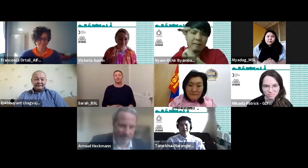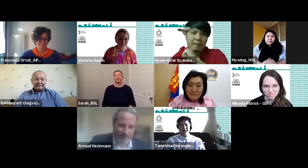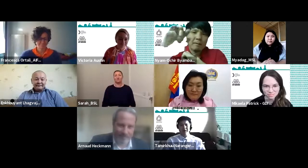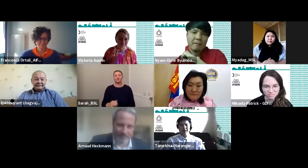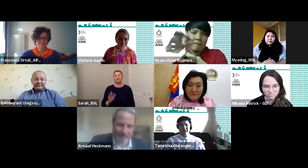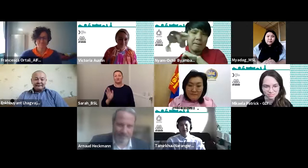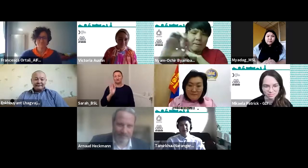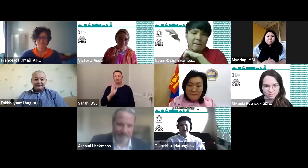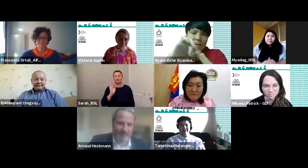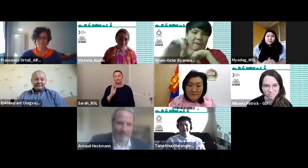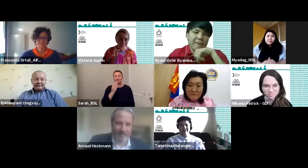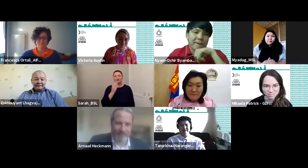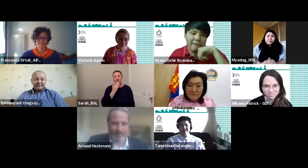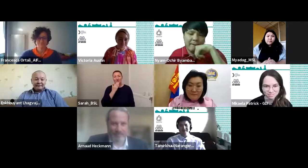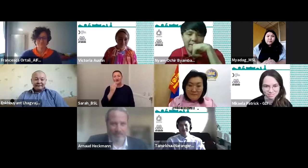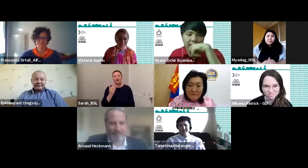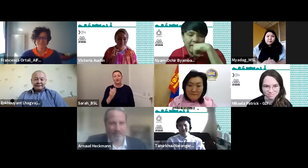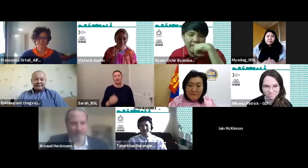Thank you, everyone.